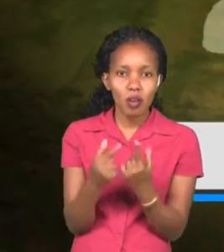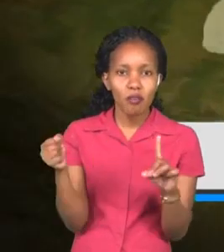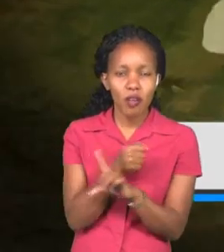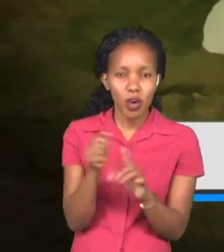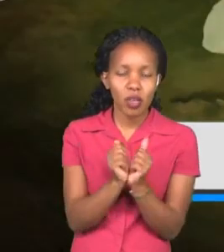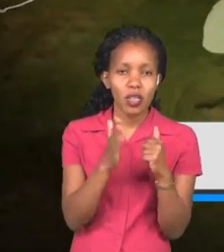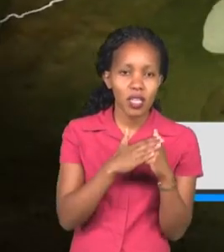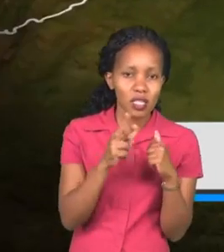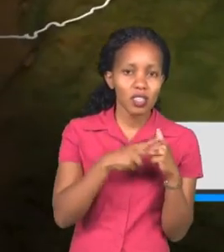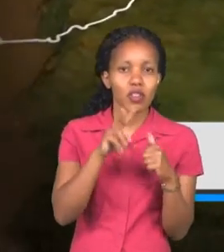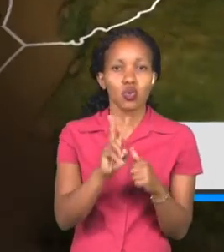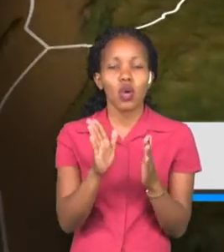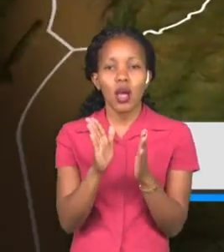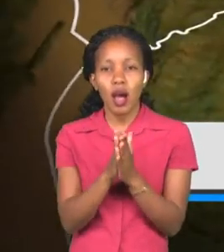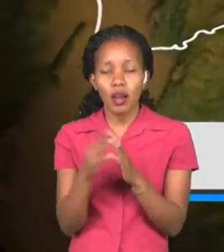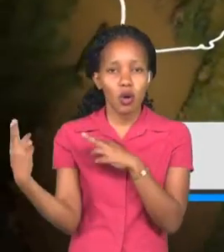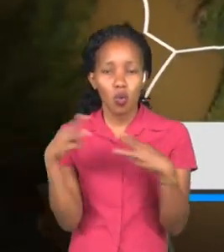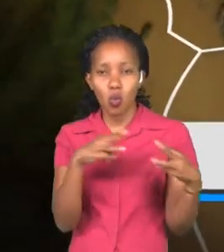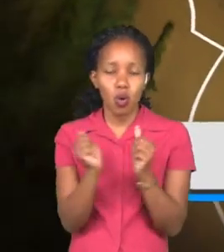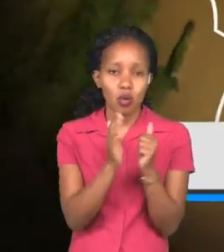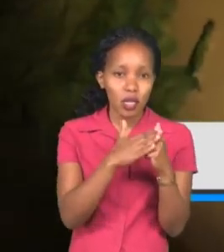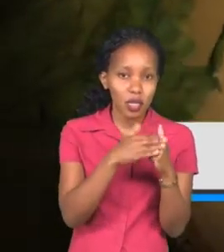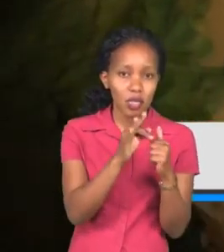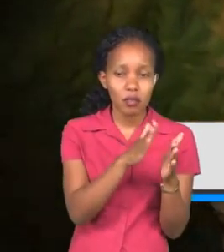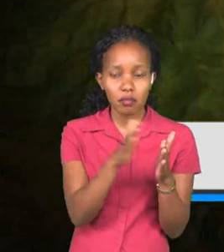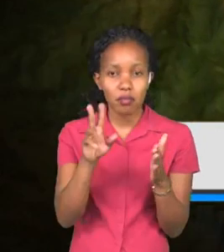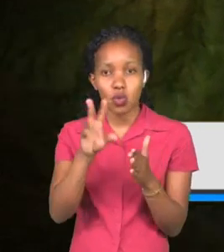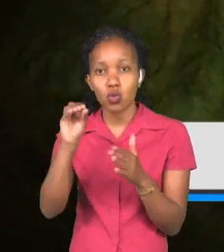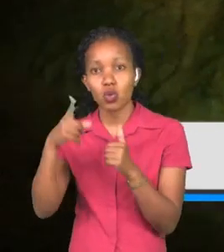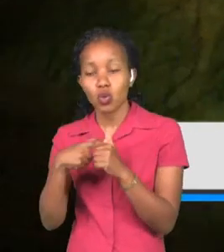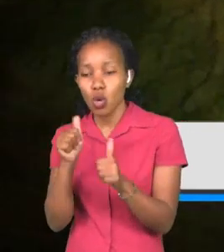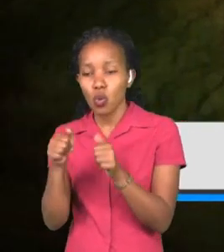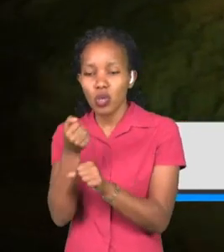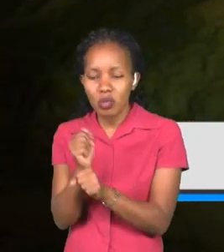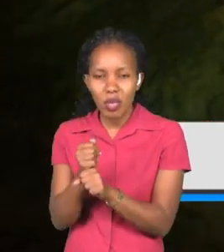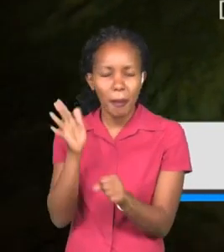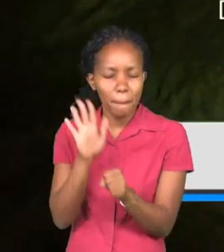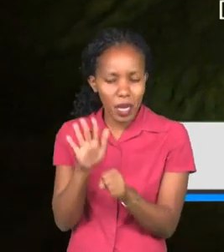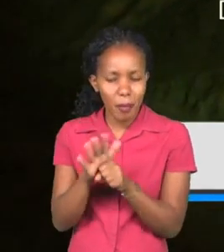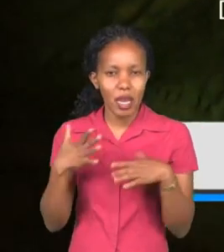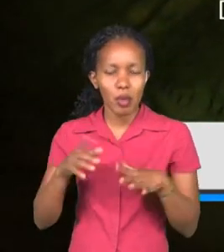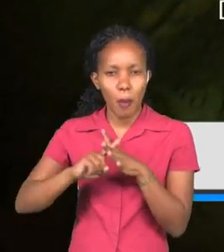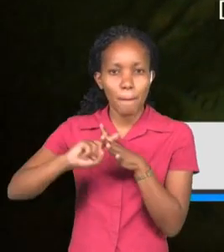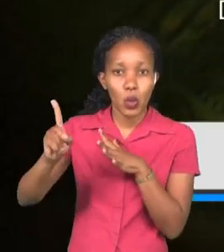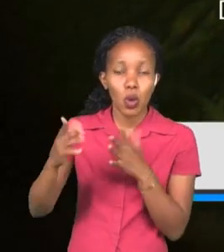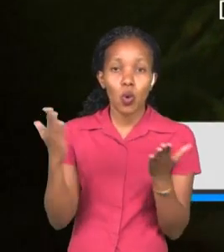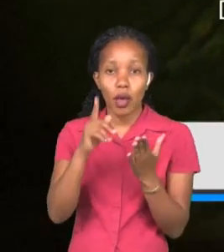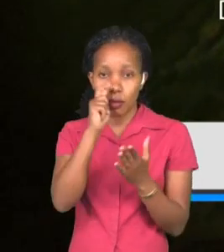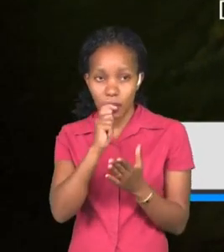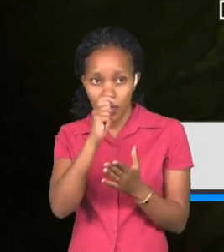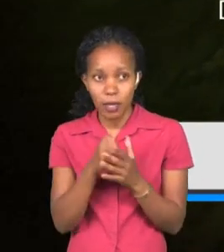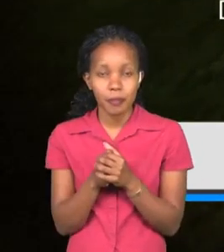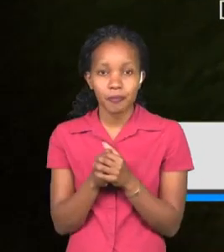and bloody civil war from 1993 to 2006, which led to hundreds of thousands of people to flee mainly to Tanzania.